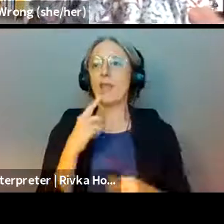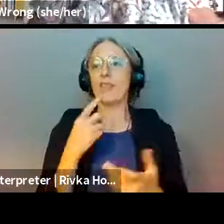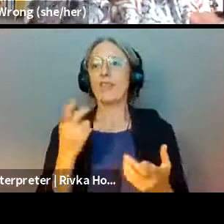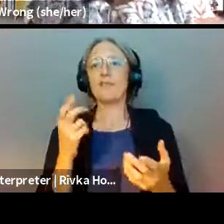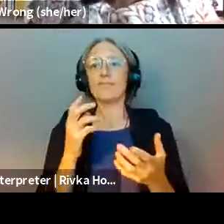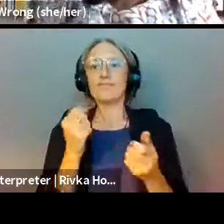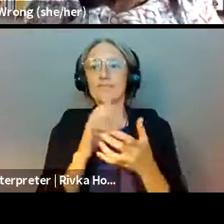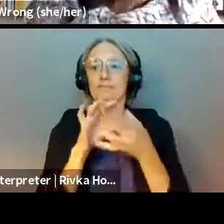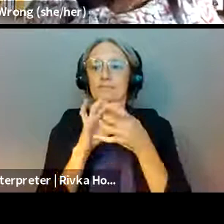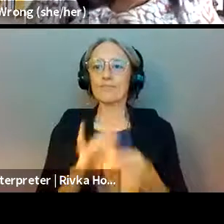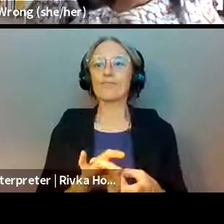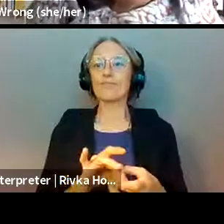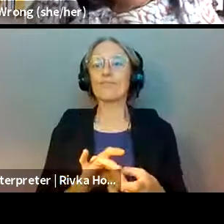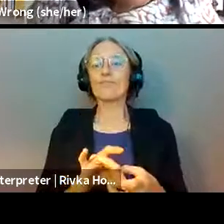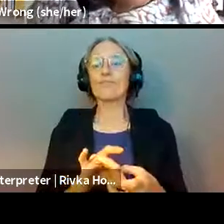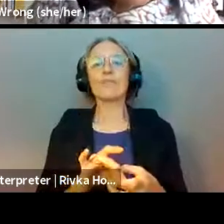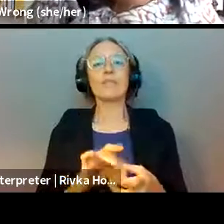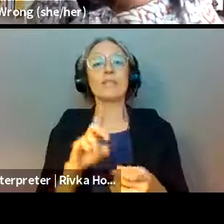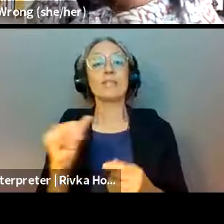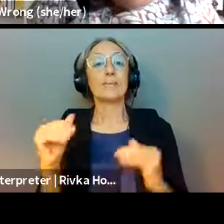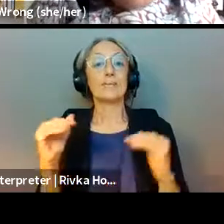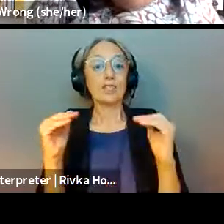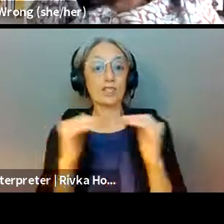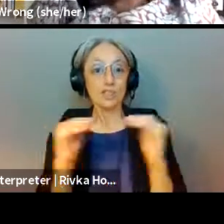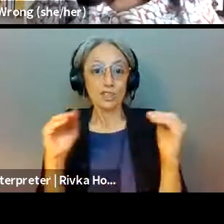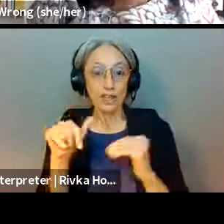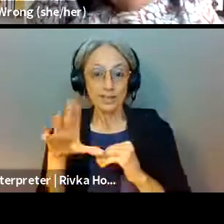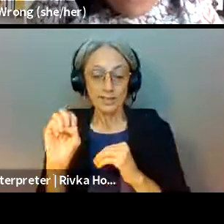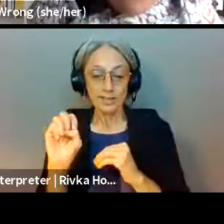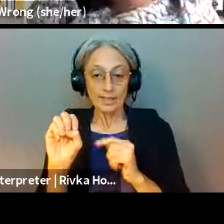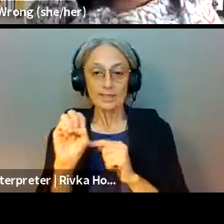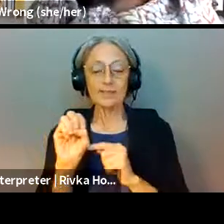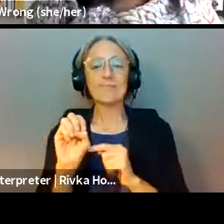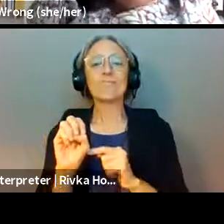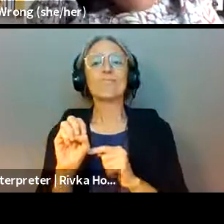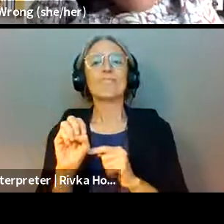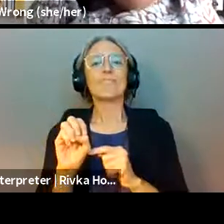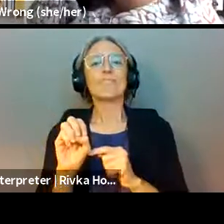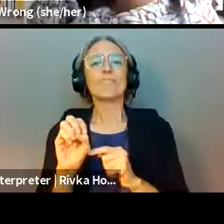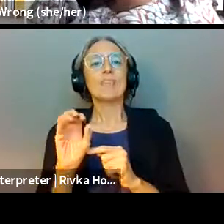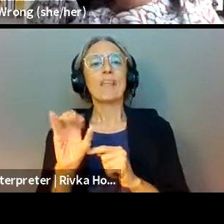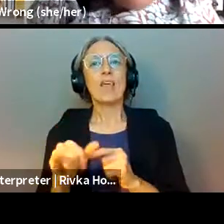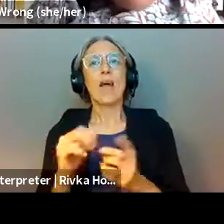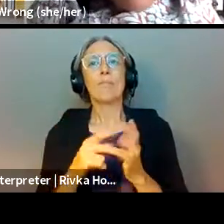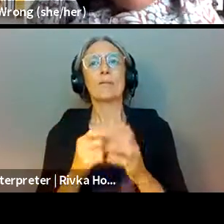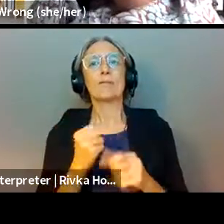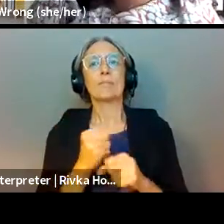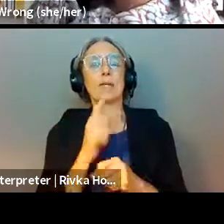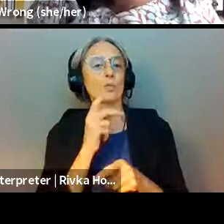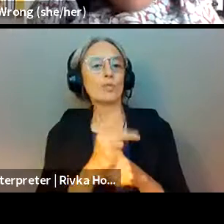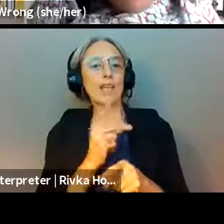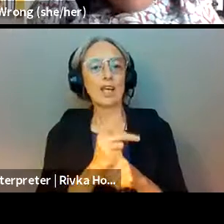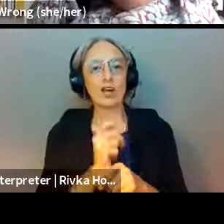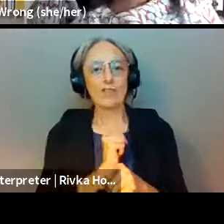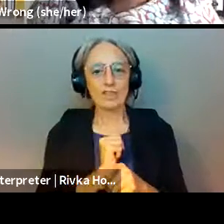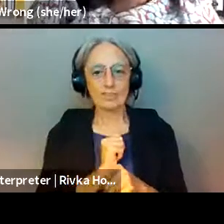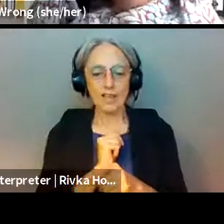justice, about making sure that we care for ourselves and that we build stronger